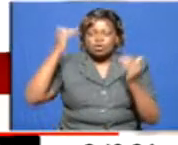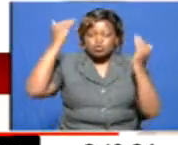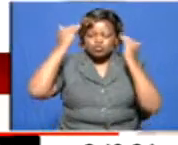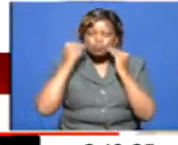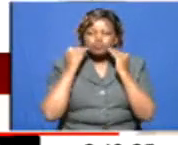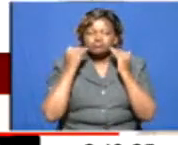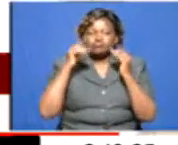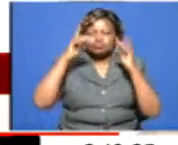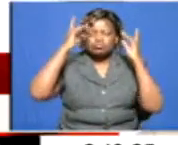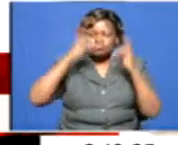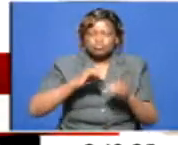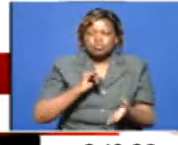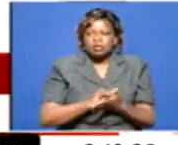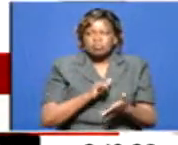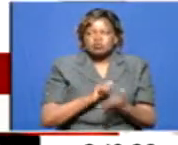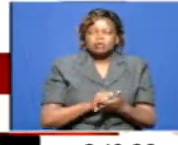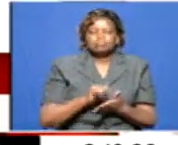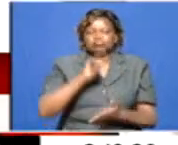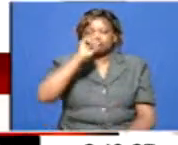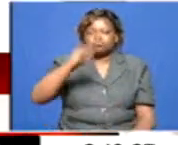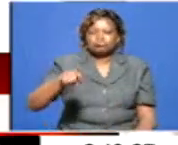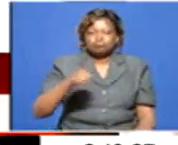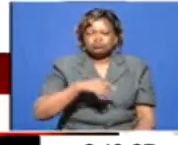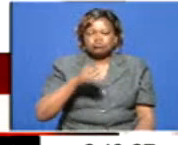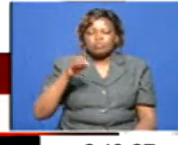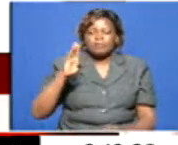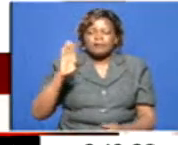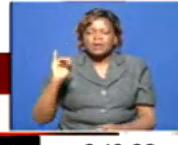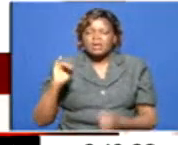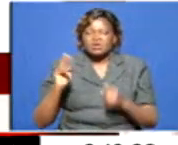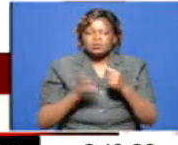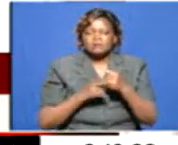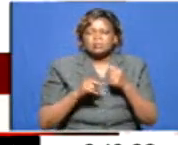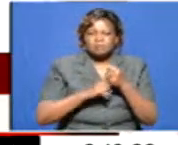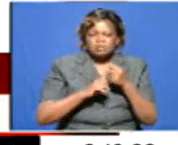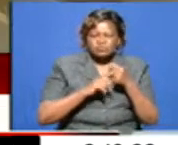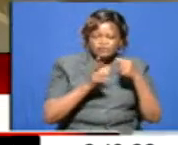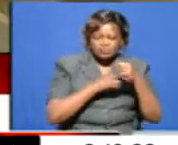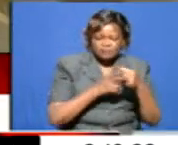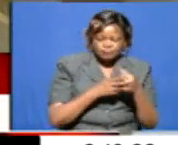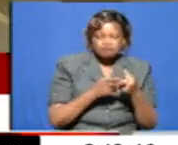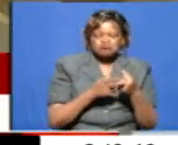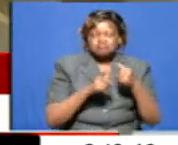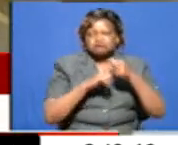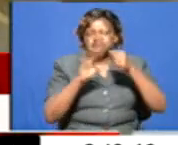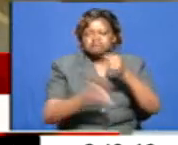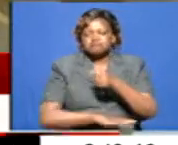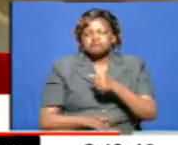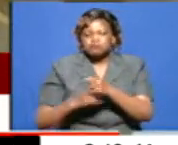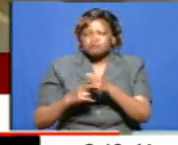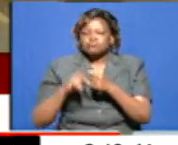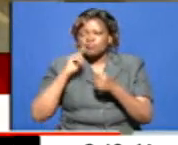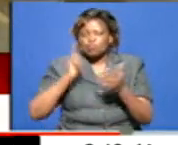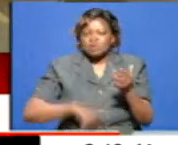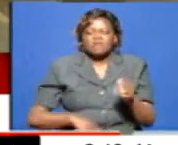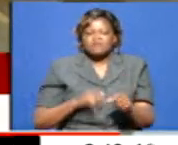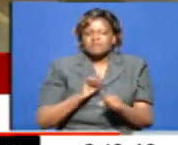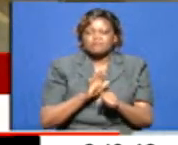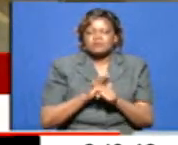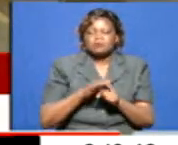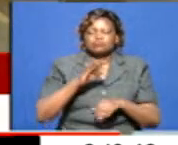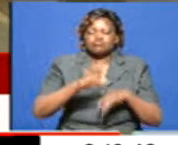BBI. In a majority decision, six of the seven-judge bench tore into the BBI process, declaring several stages in